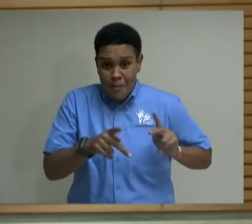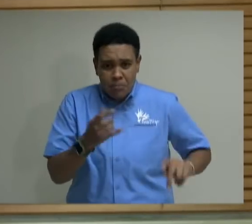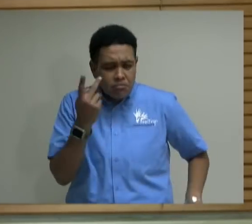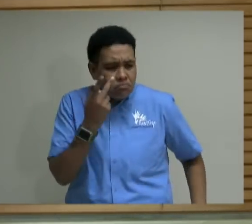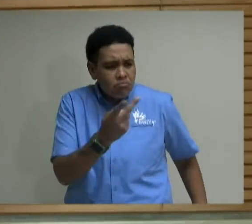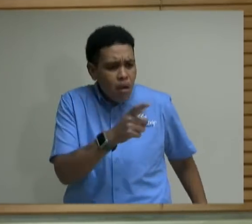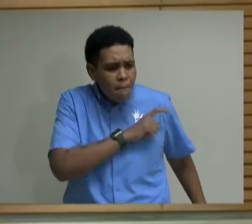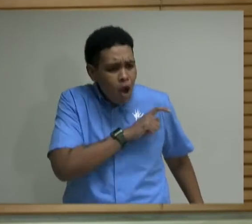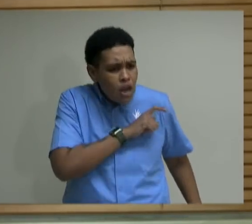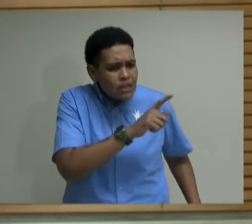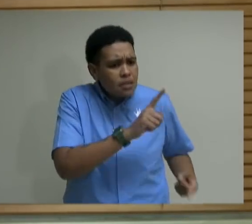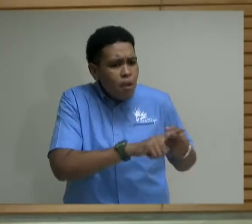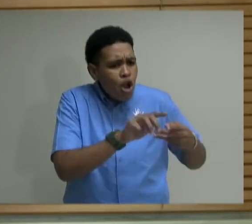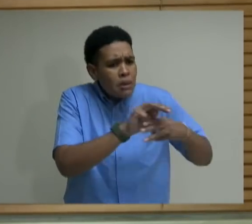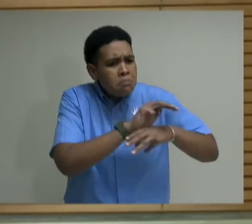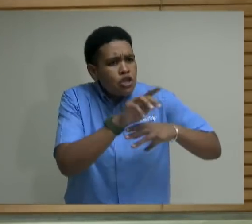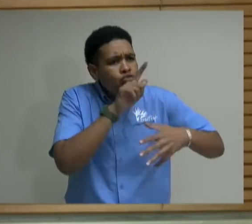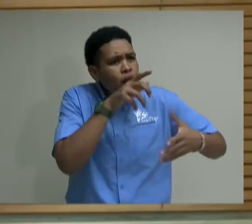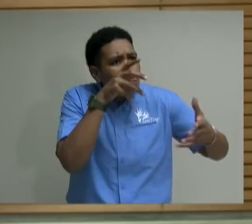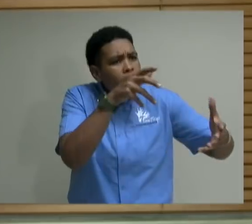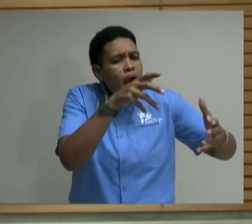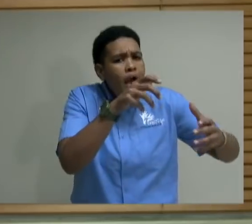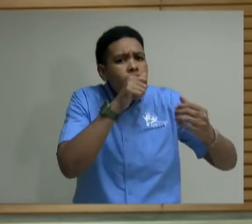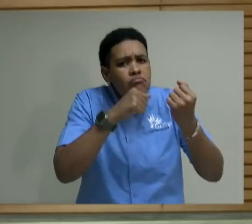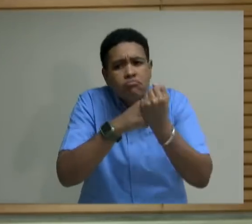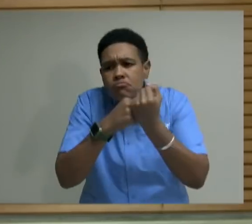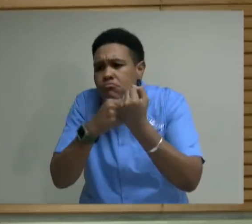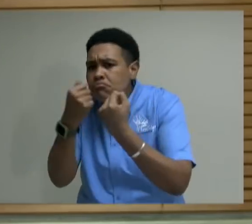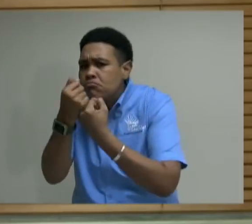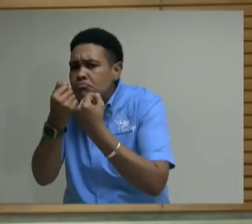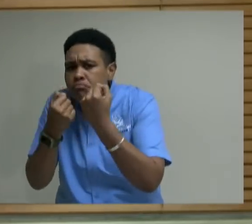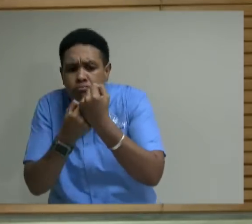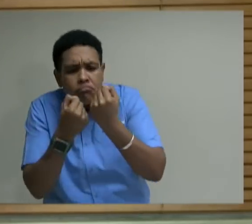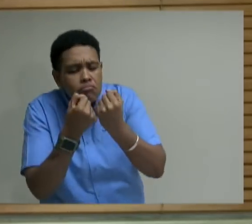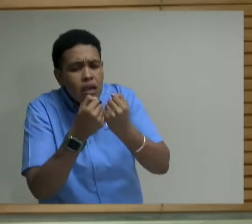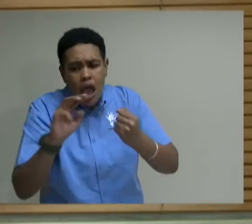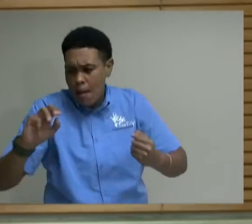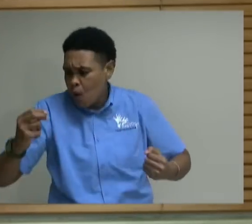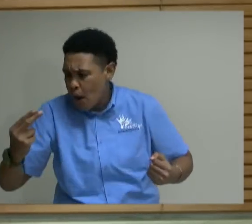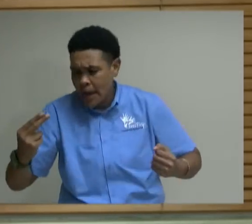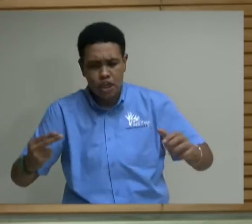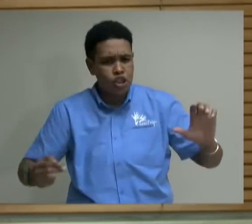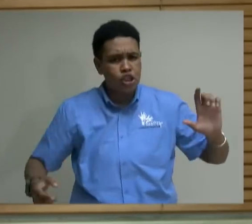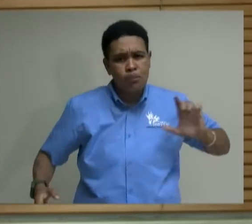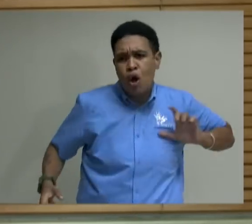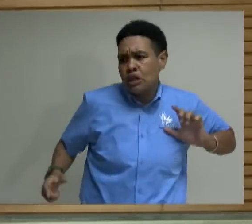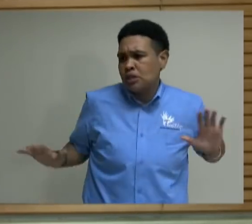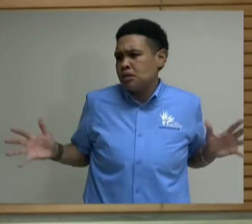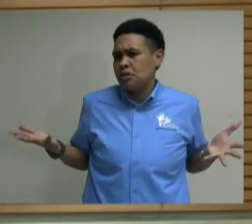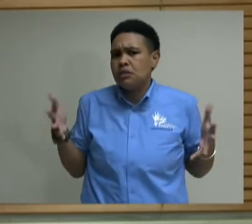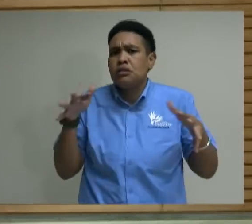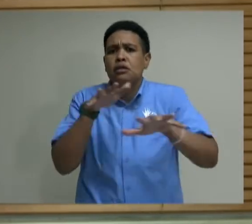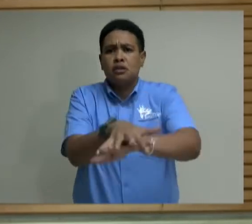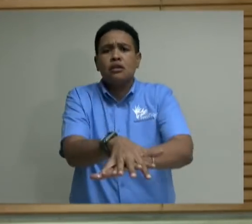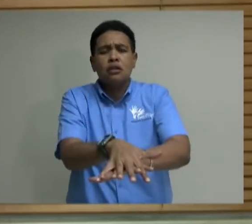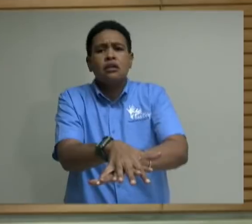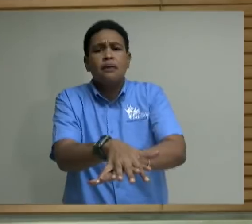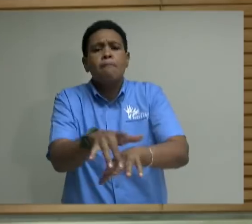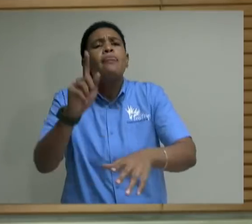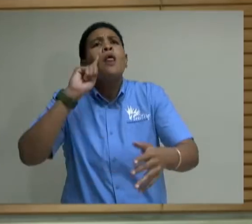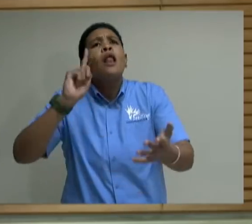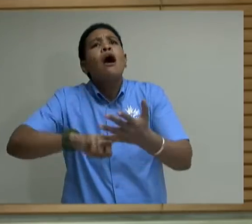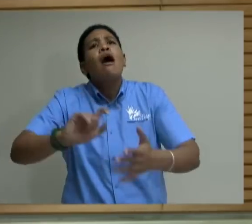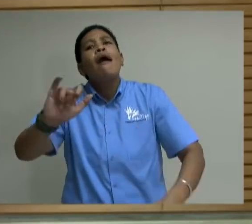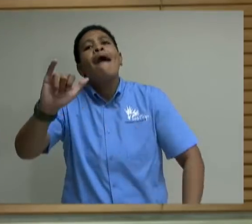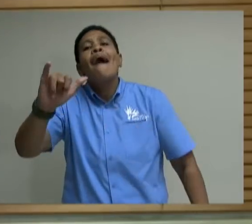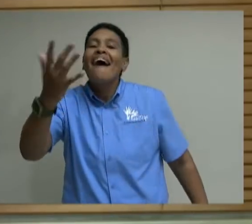that the police and the Ministry of Health were working in tandem, I think they realized that from early that then most